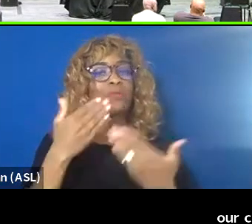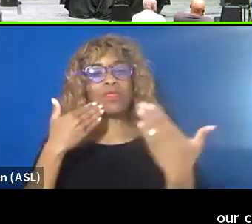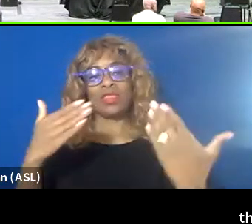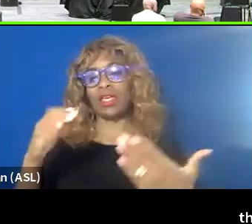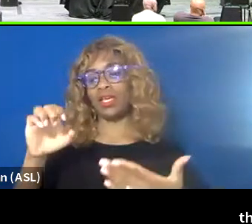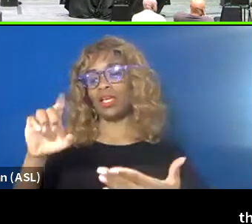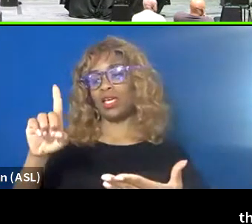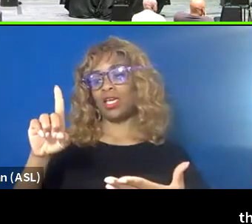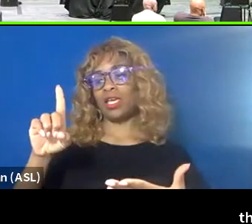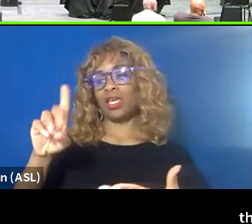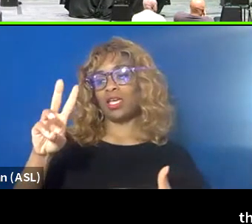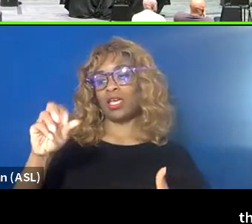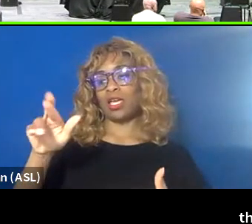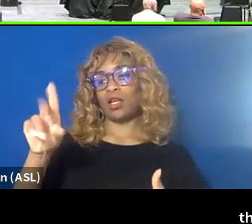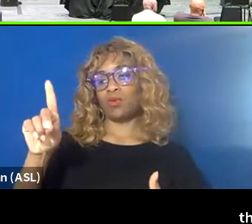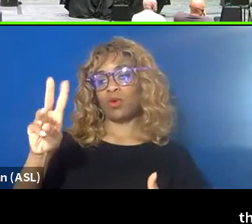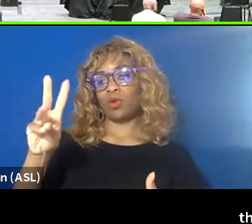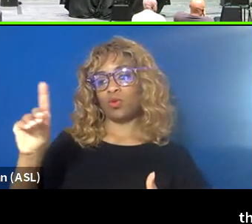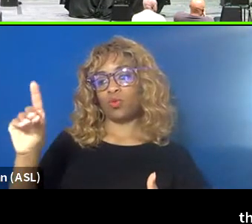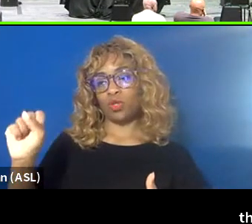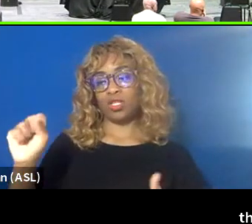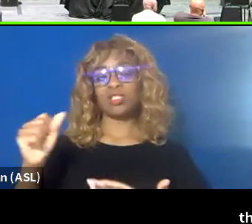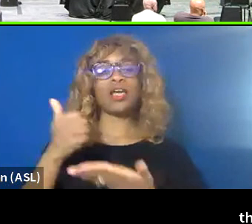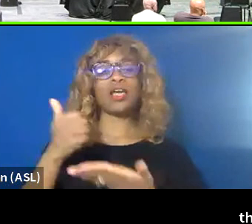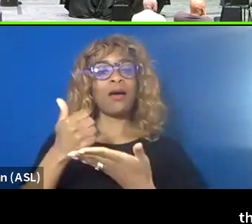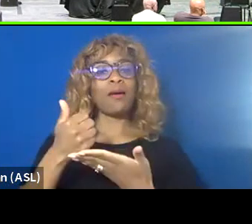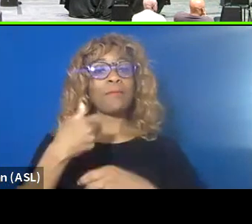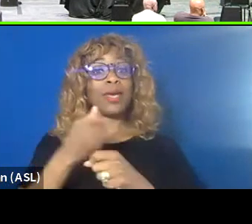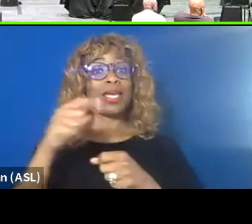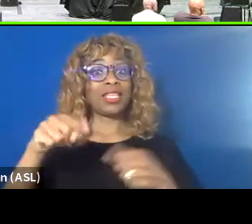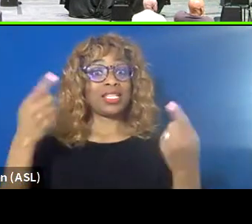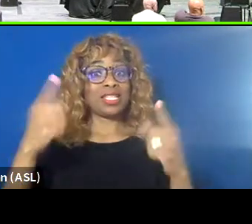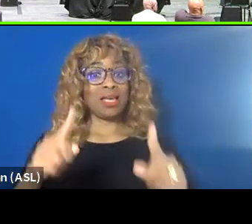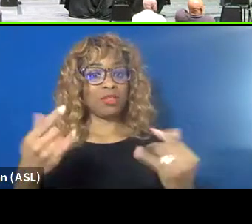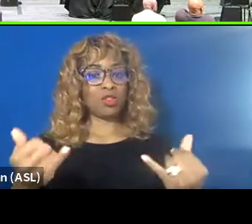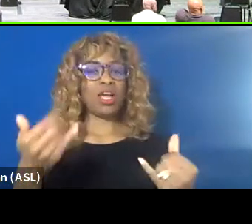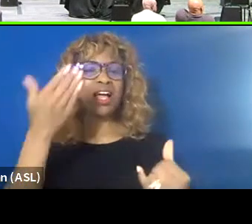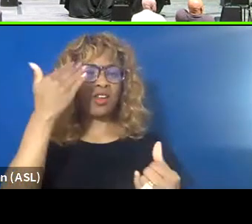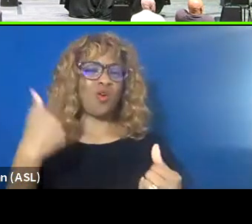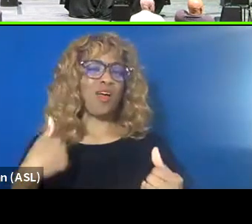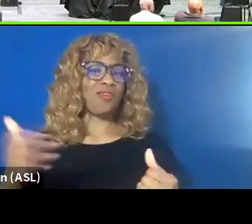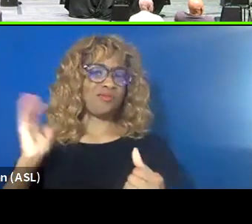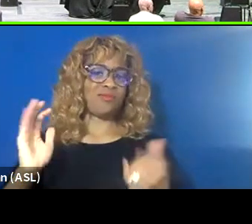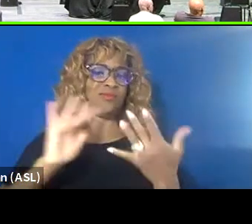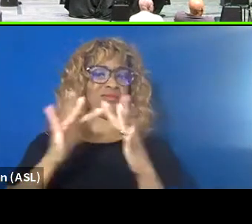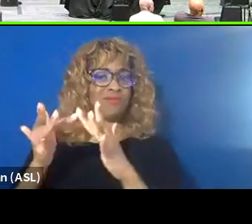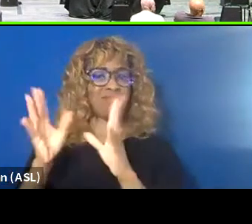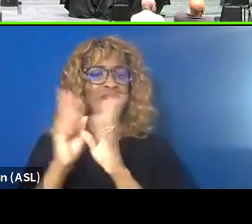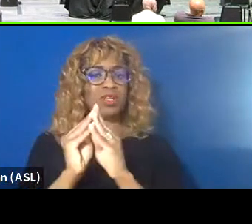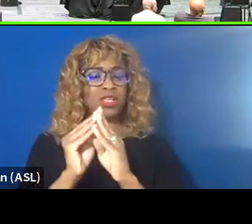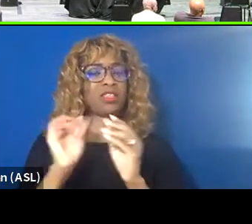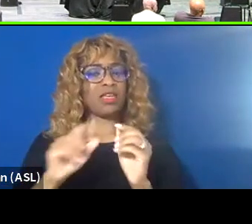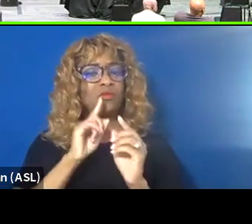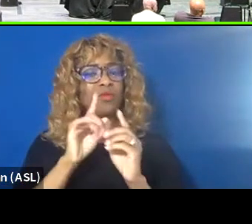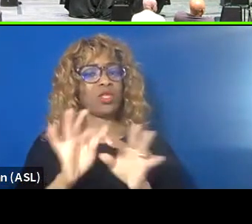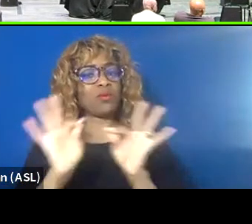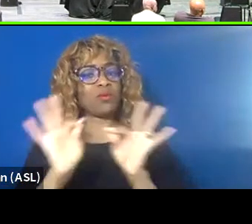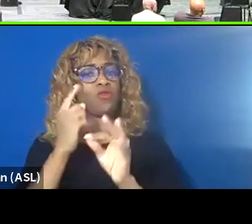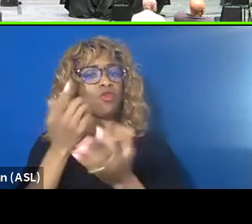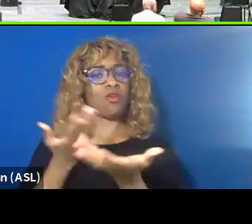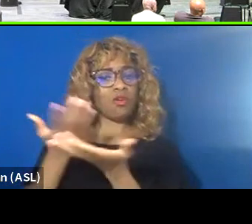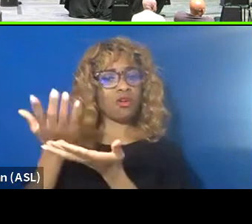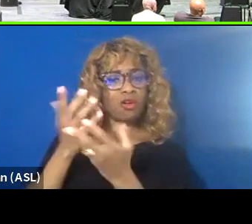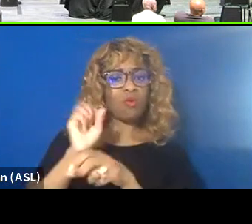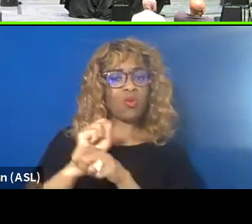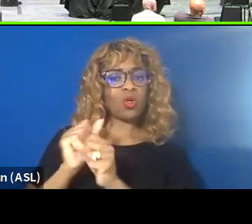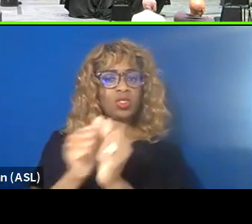Woods for helping to make this happen today. I know we had a previous virtual meeting and it was important for us to work together